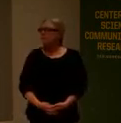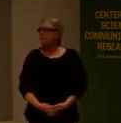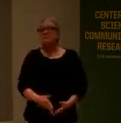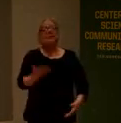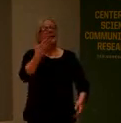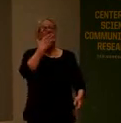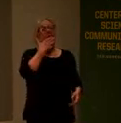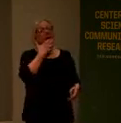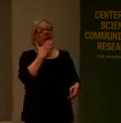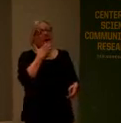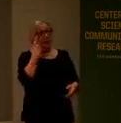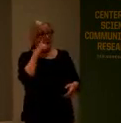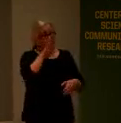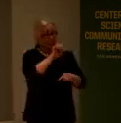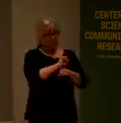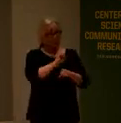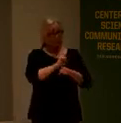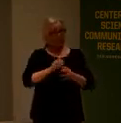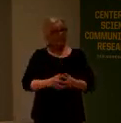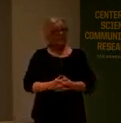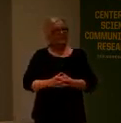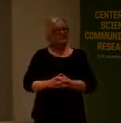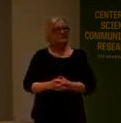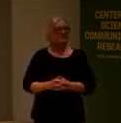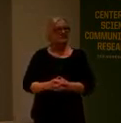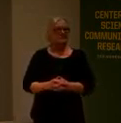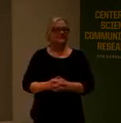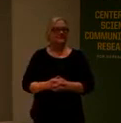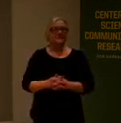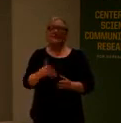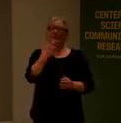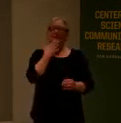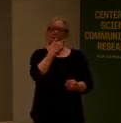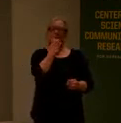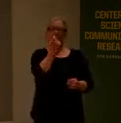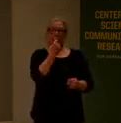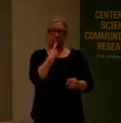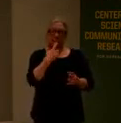Thank you. Well, thank you for your work and your question.